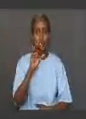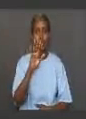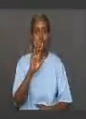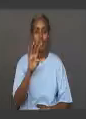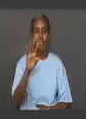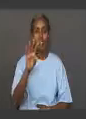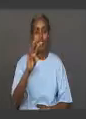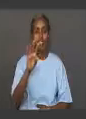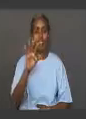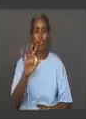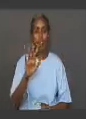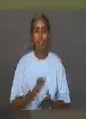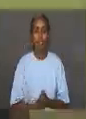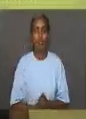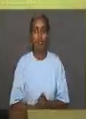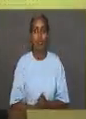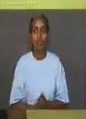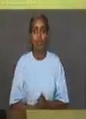0.5065.